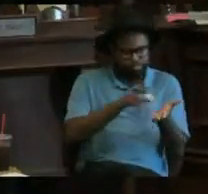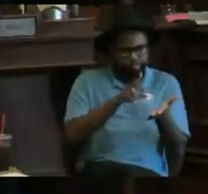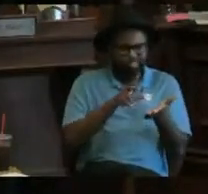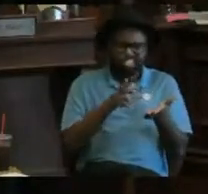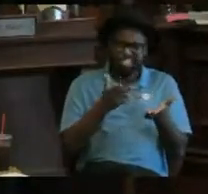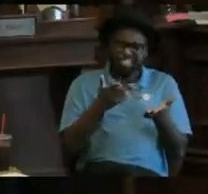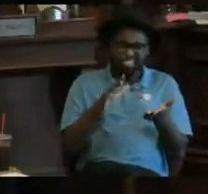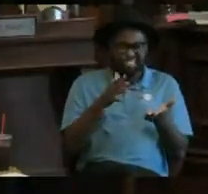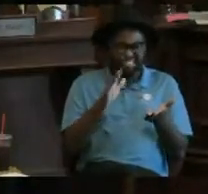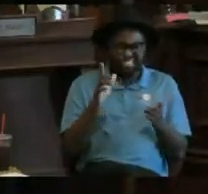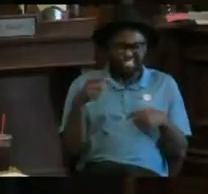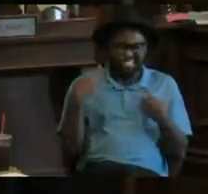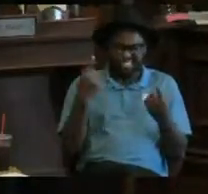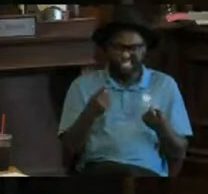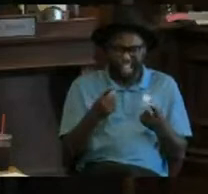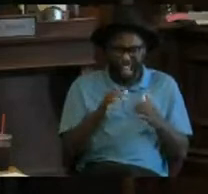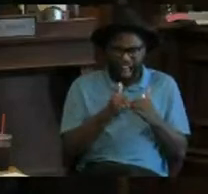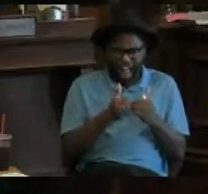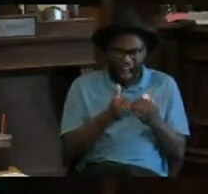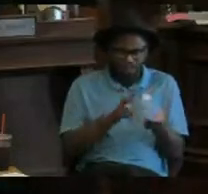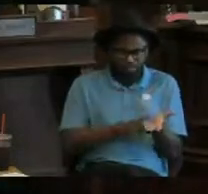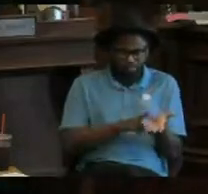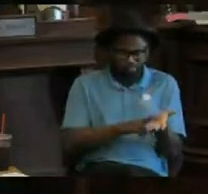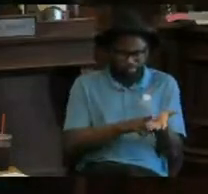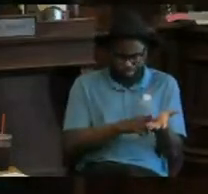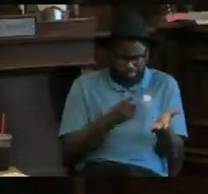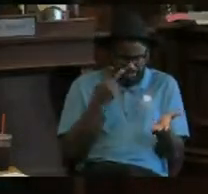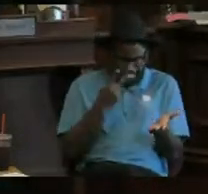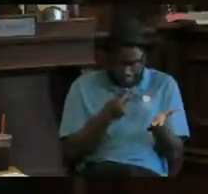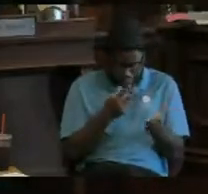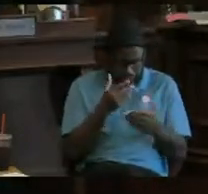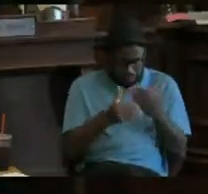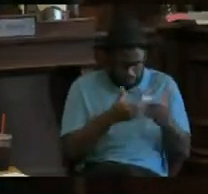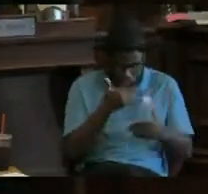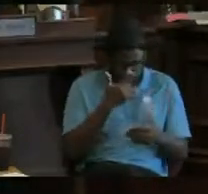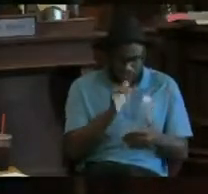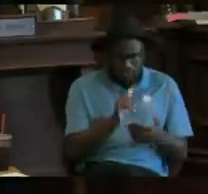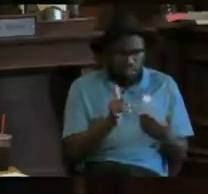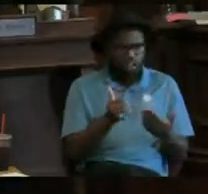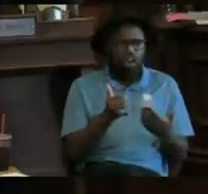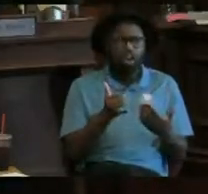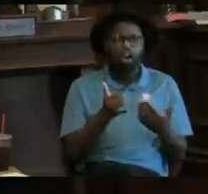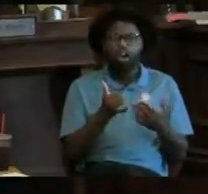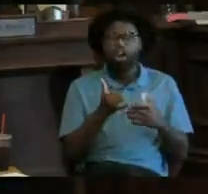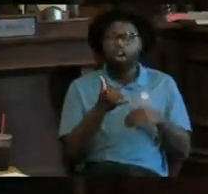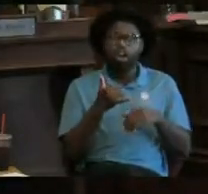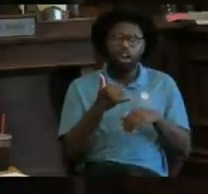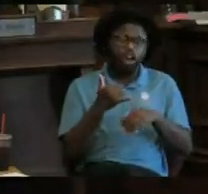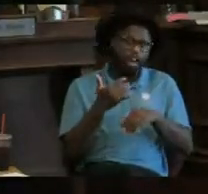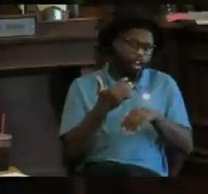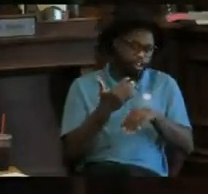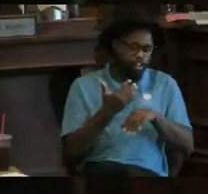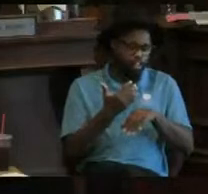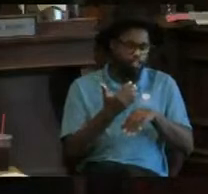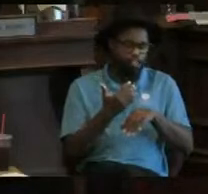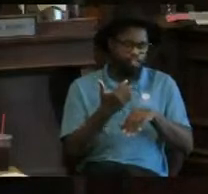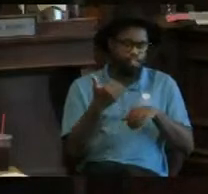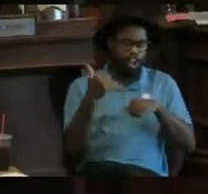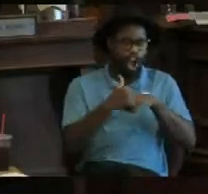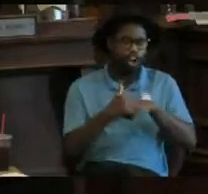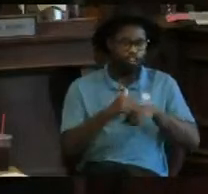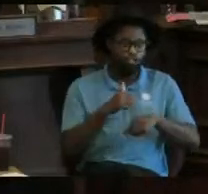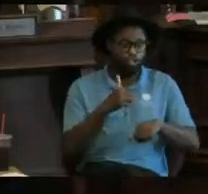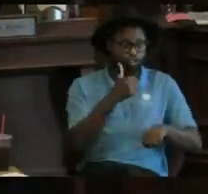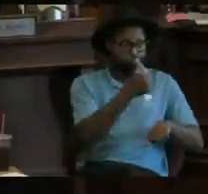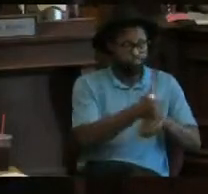So what does the follow-up look like? Do we have any follow-up to say, you know, as long as concrete's down, we're cool with it? Or is there a